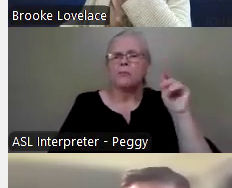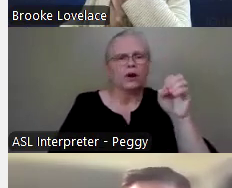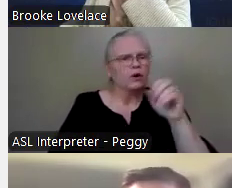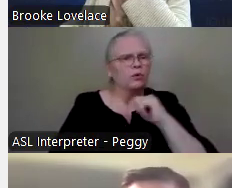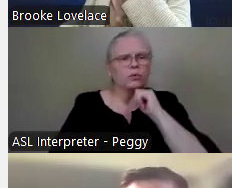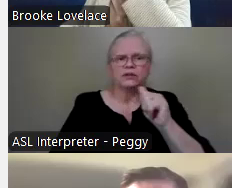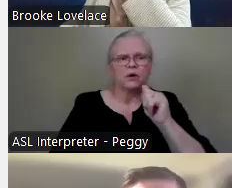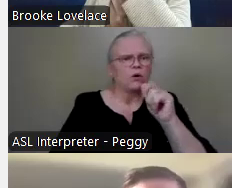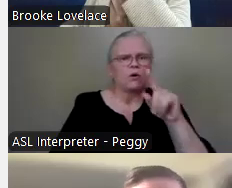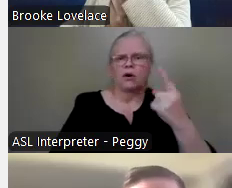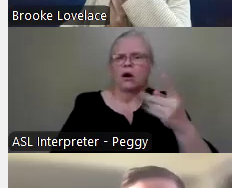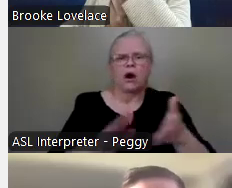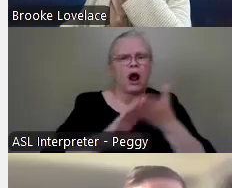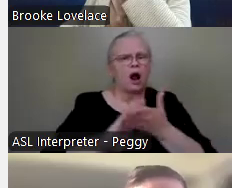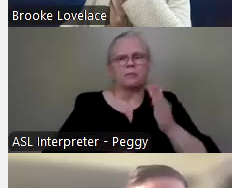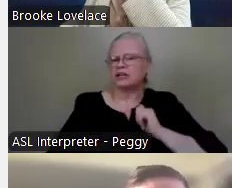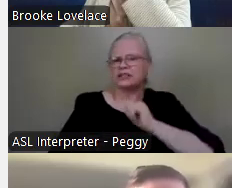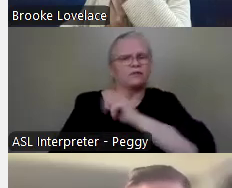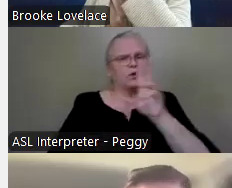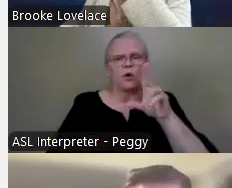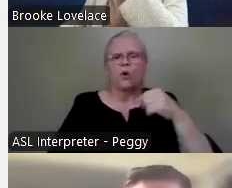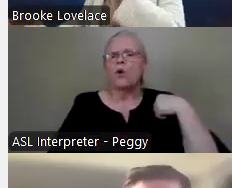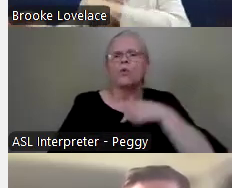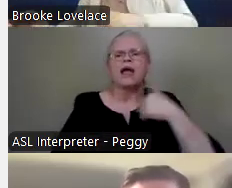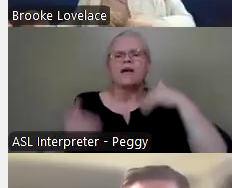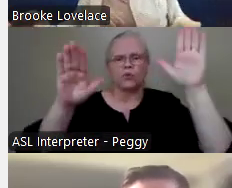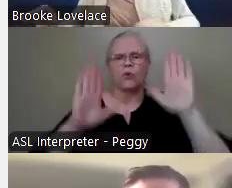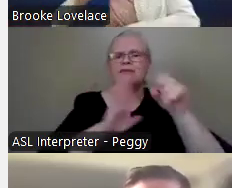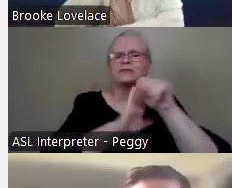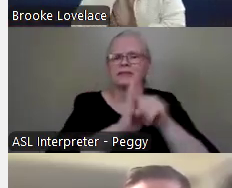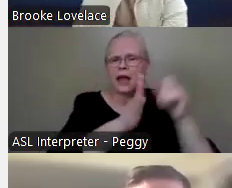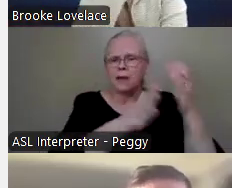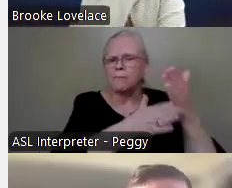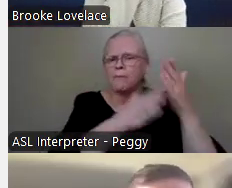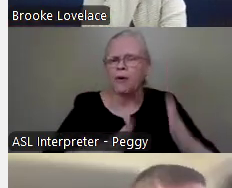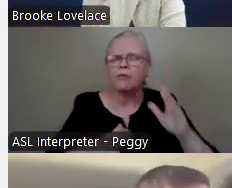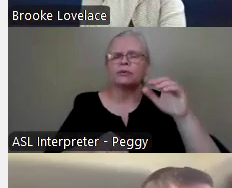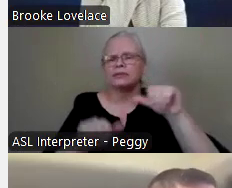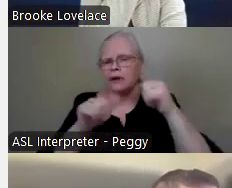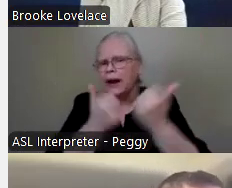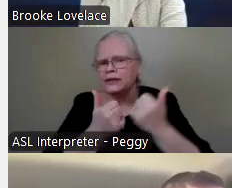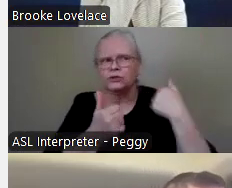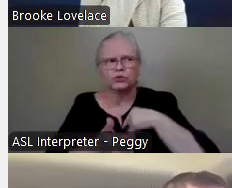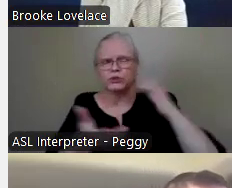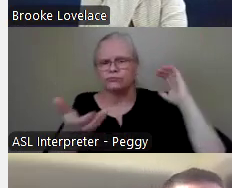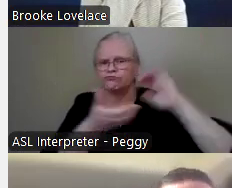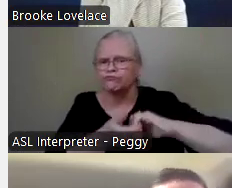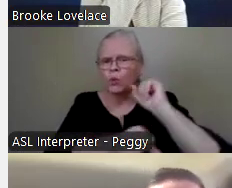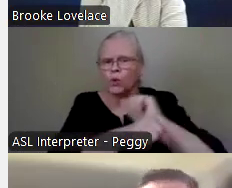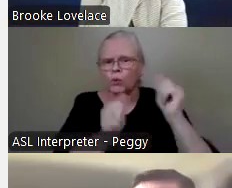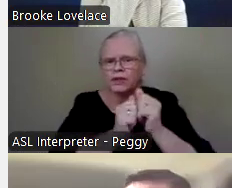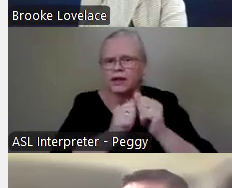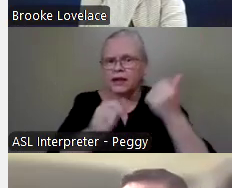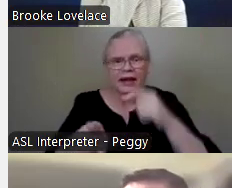operate completely by ourselves. We have a lot of great state partners and other agencies that we work with. Anybody aware of